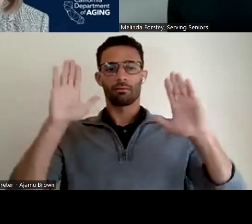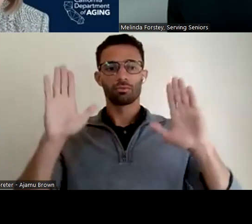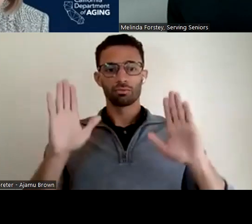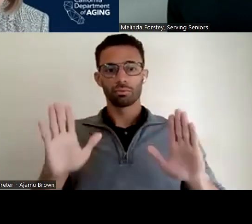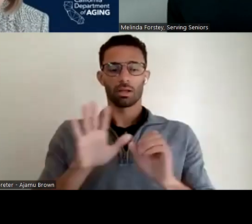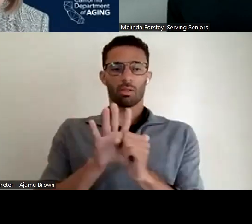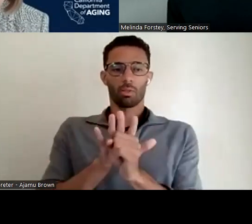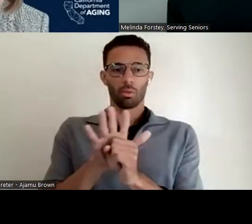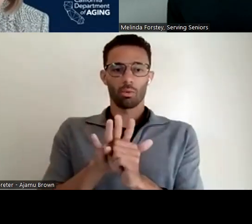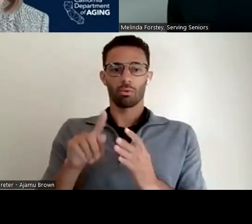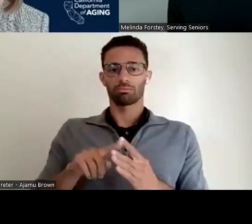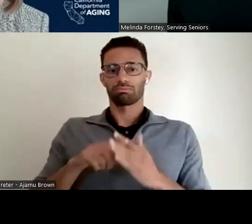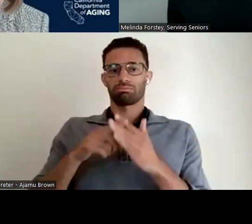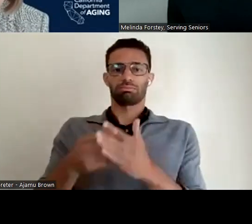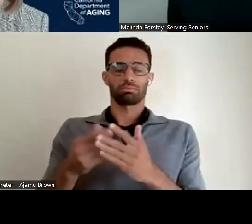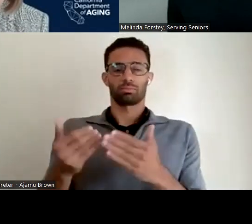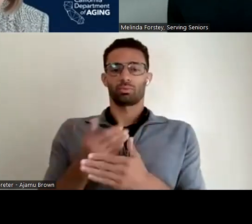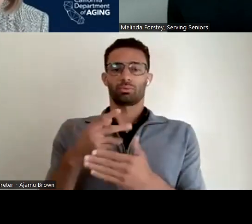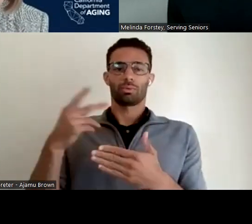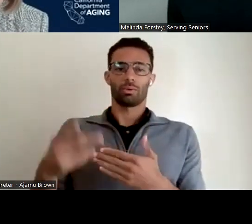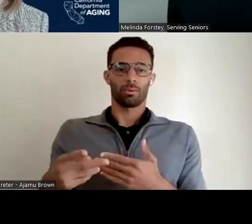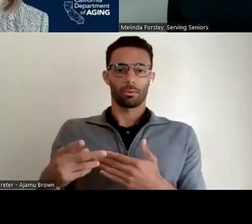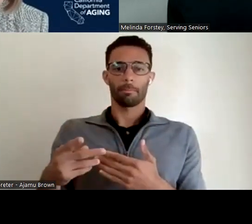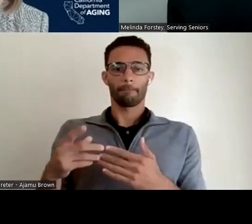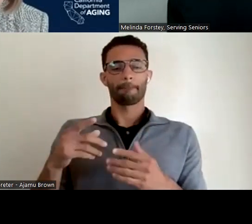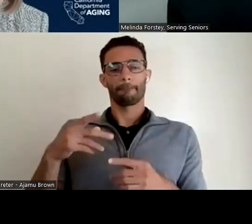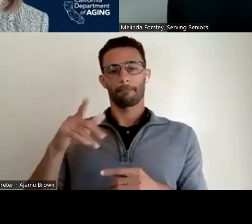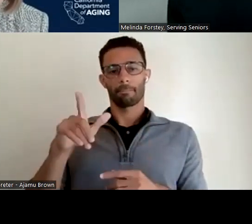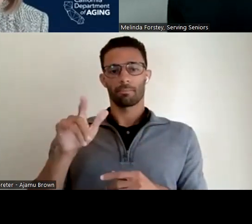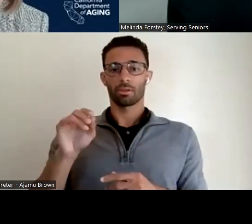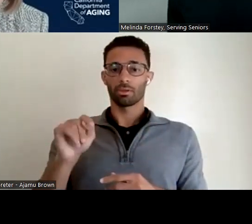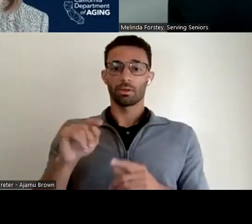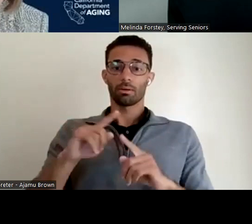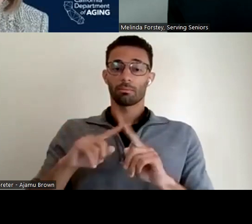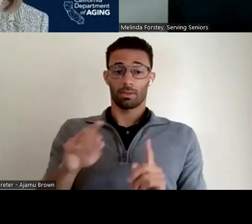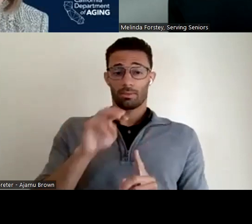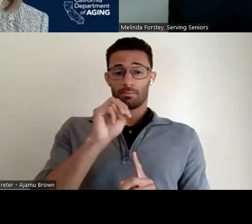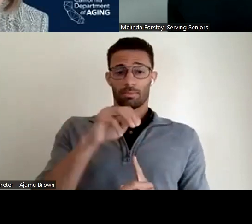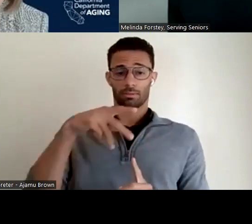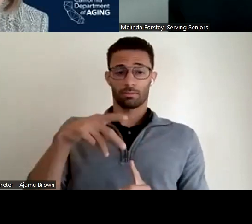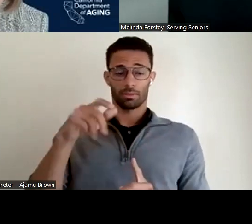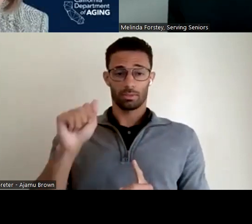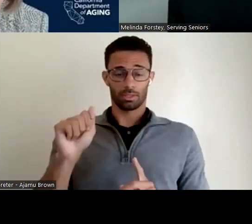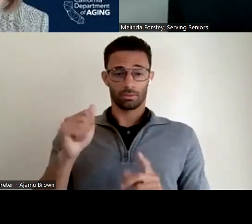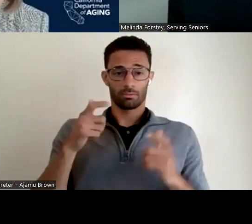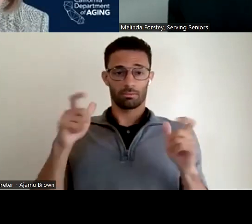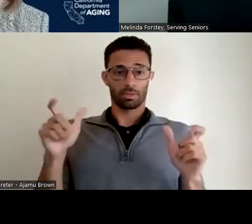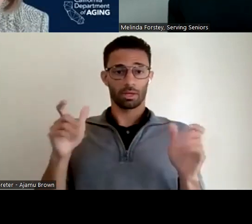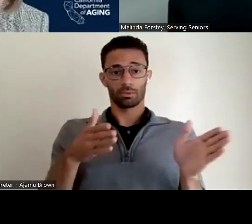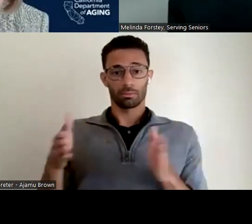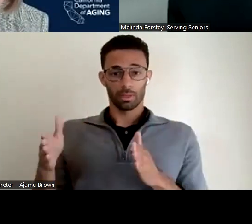happening, but it seems like in order to advance the Master Plan for Aging initiative, what's really needed is